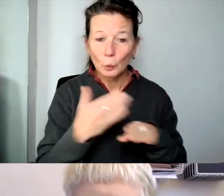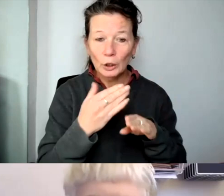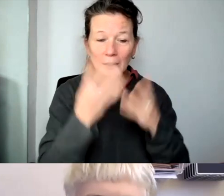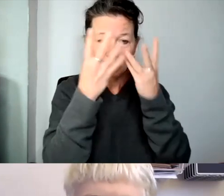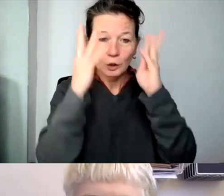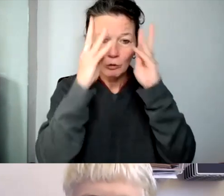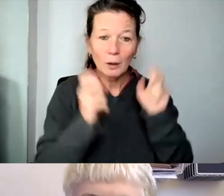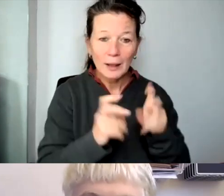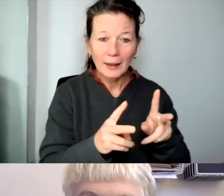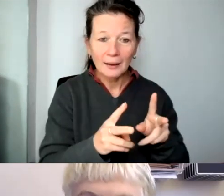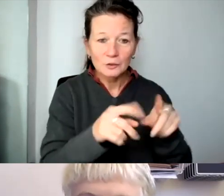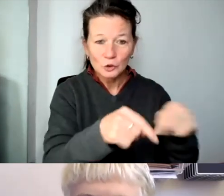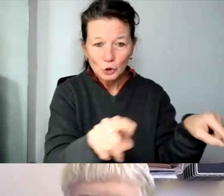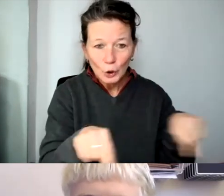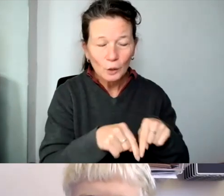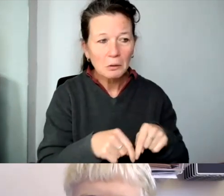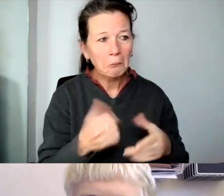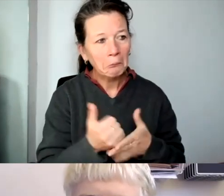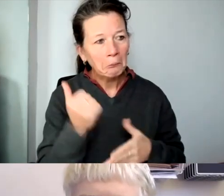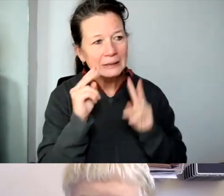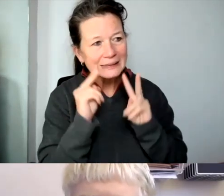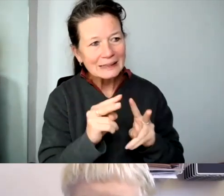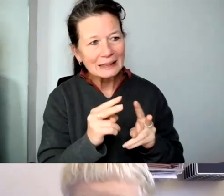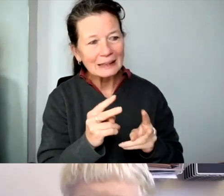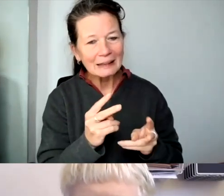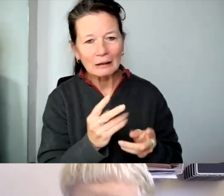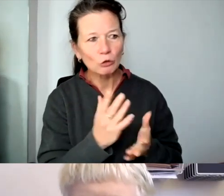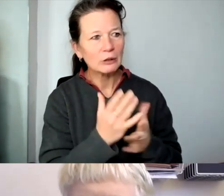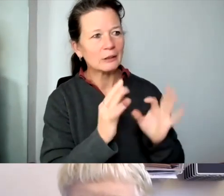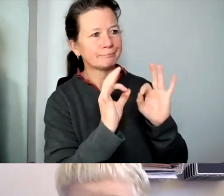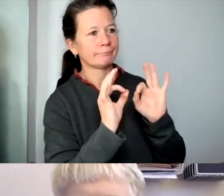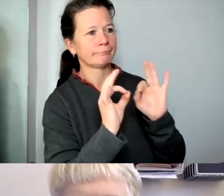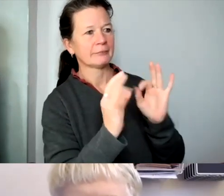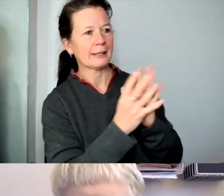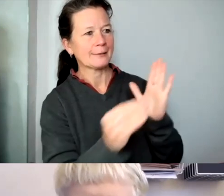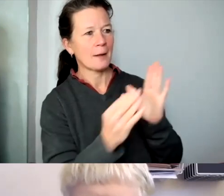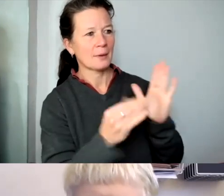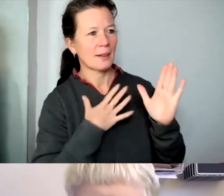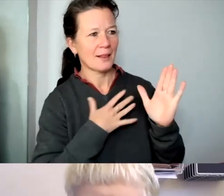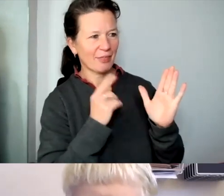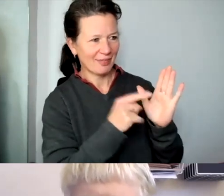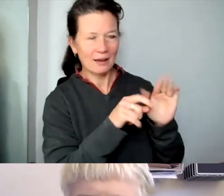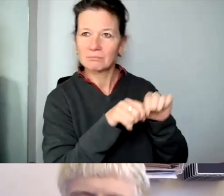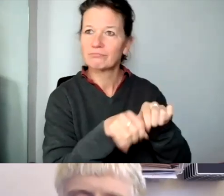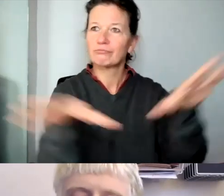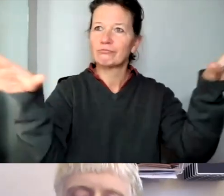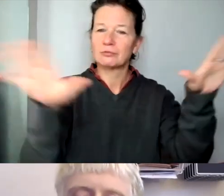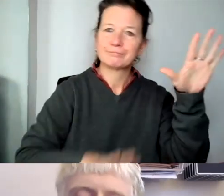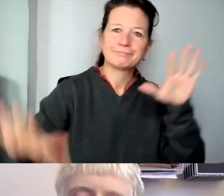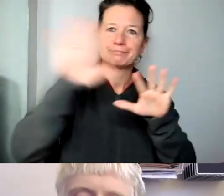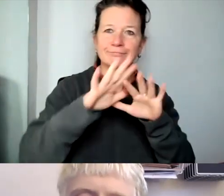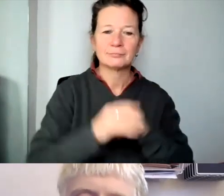Studios. It was just fantastic to see in a really brilliant blueprint for how we'd love to see things done across the country.